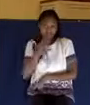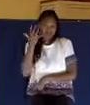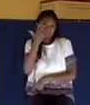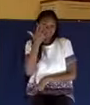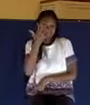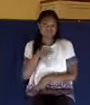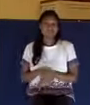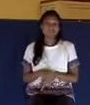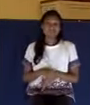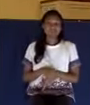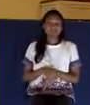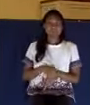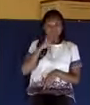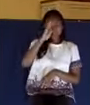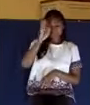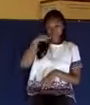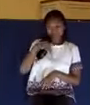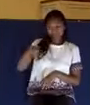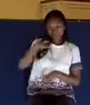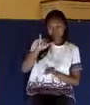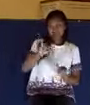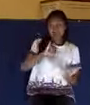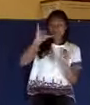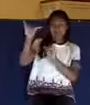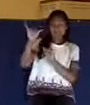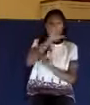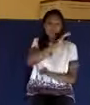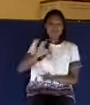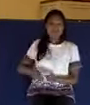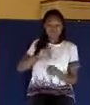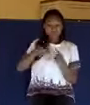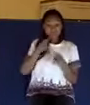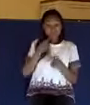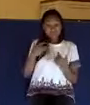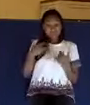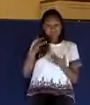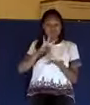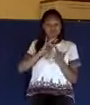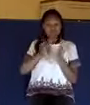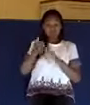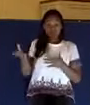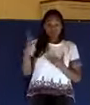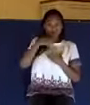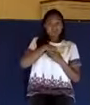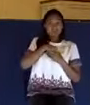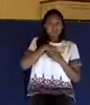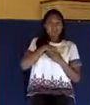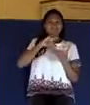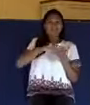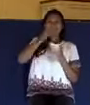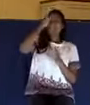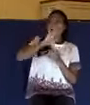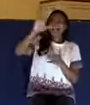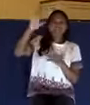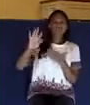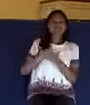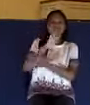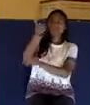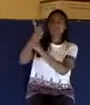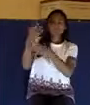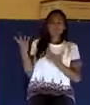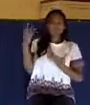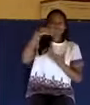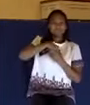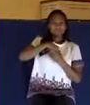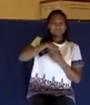that's what you are as well. But you know why? Because when you get saved, you have Jesus in you. That means you have a sense in which the glory of God is in you. The Bible says we have